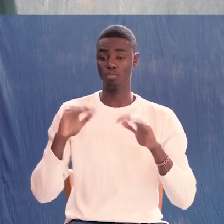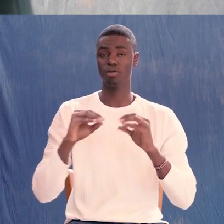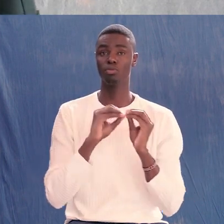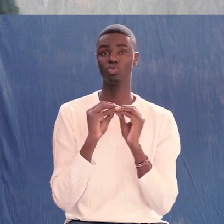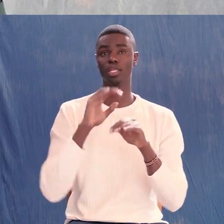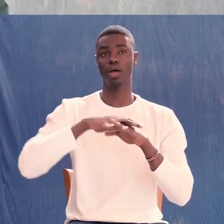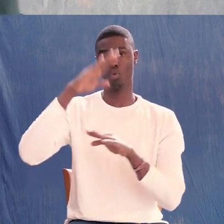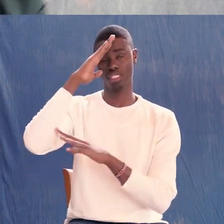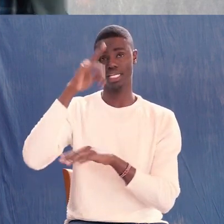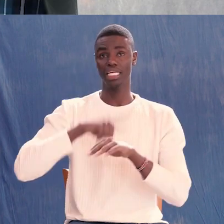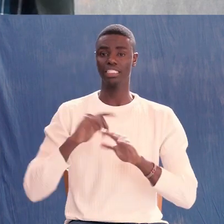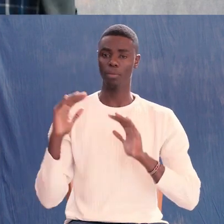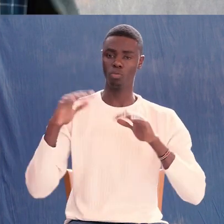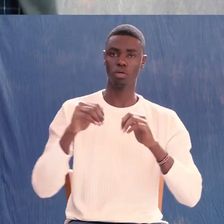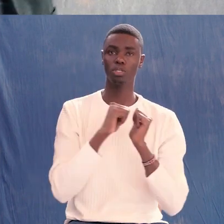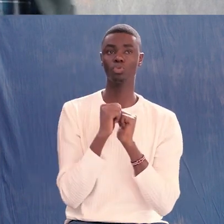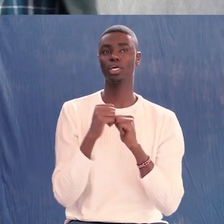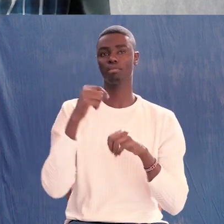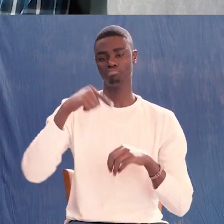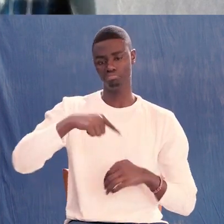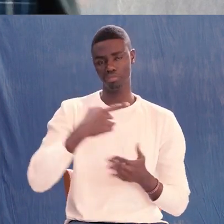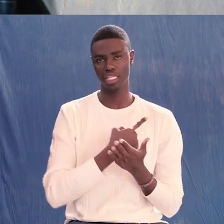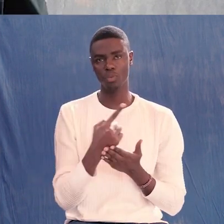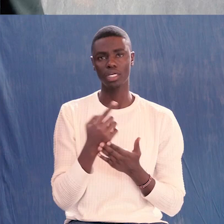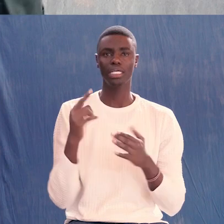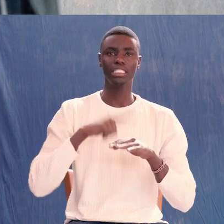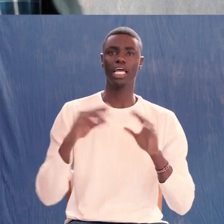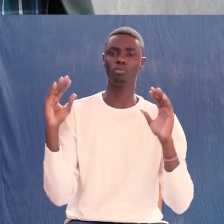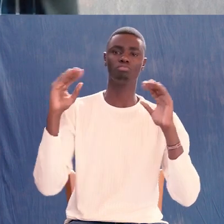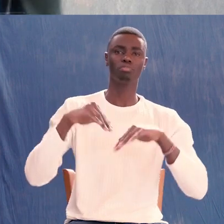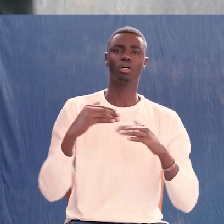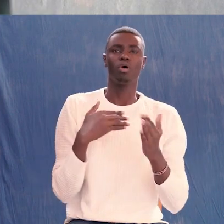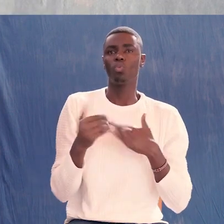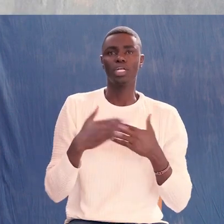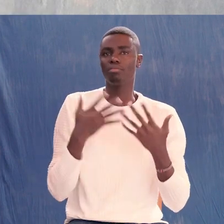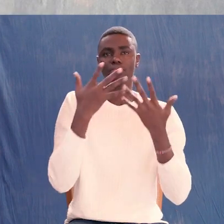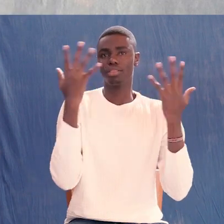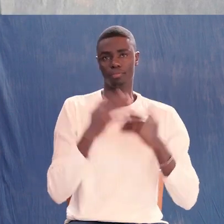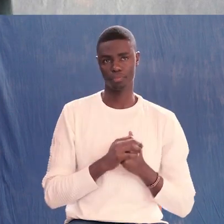on a Sunday, when we gather together during the week, when we gather together wherever we might be.